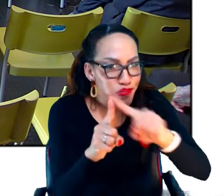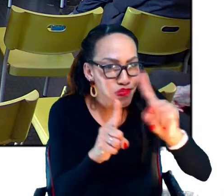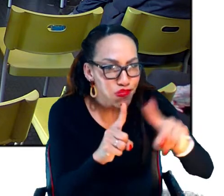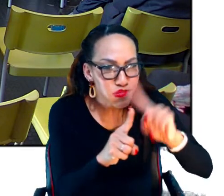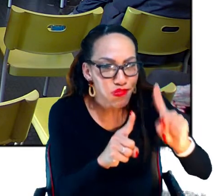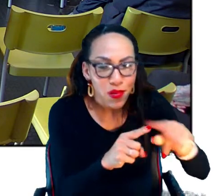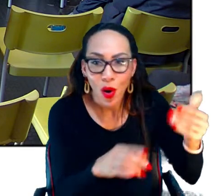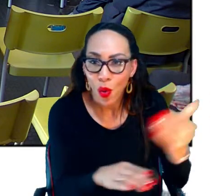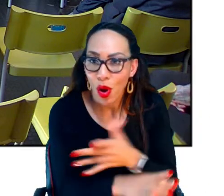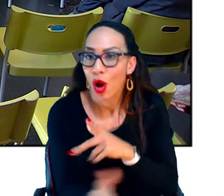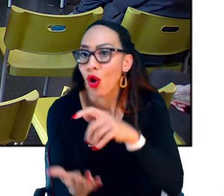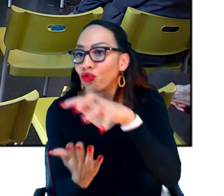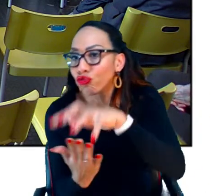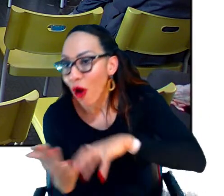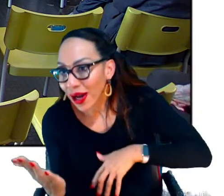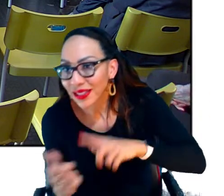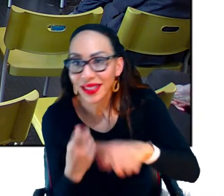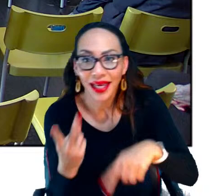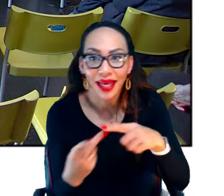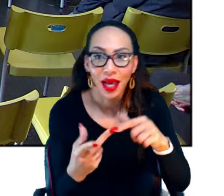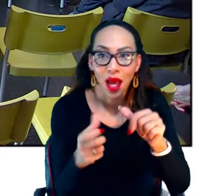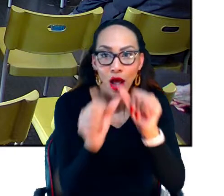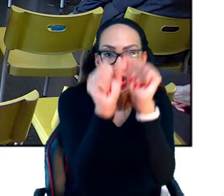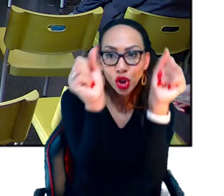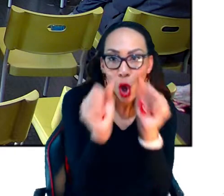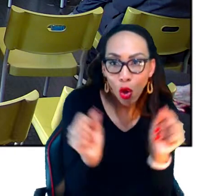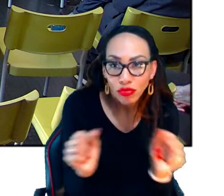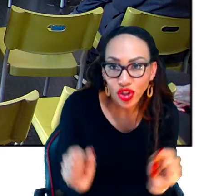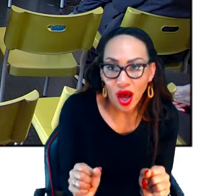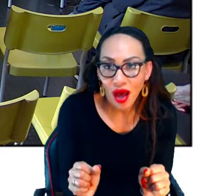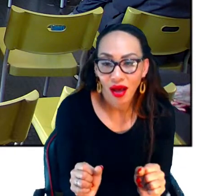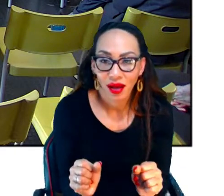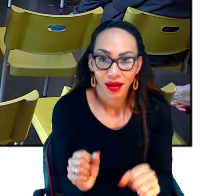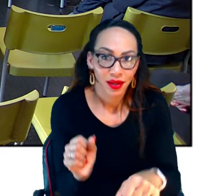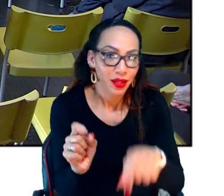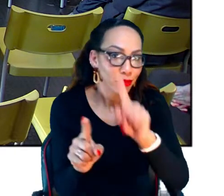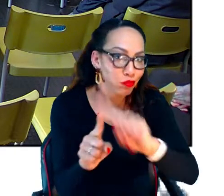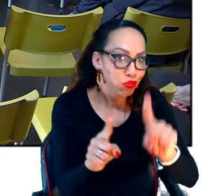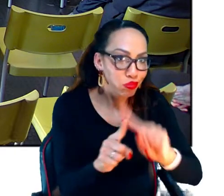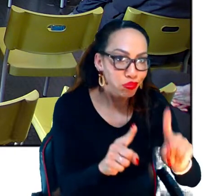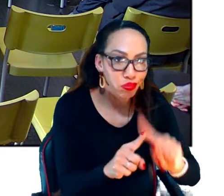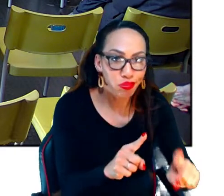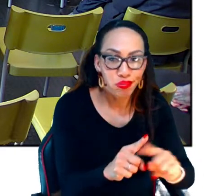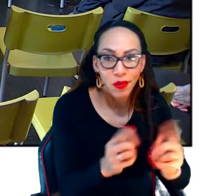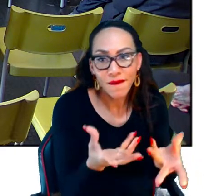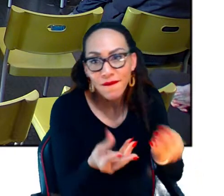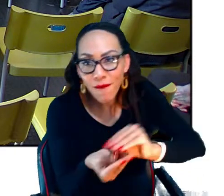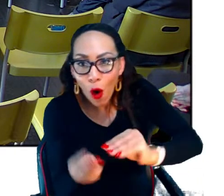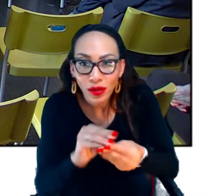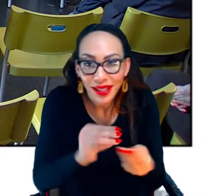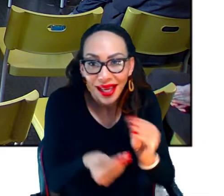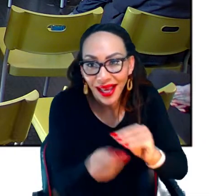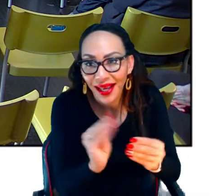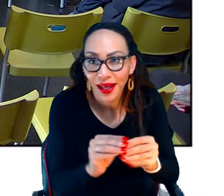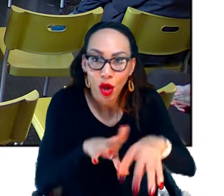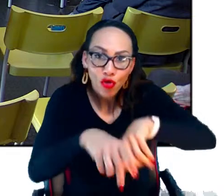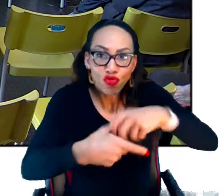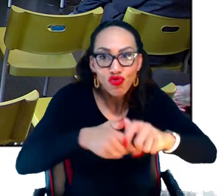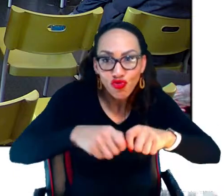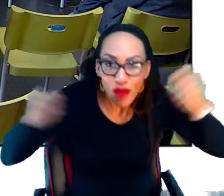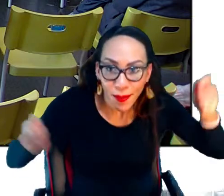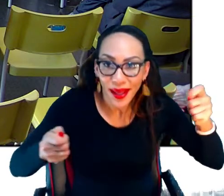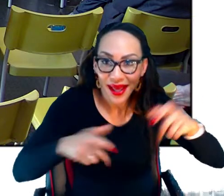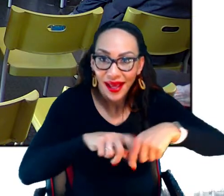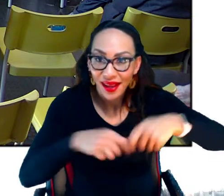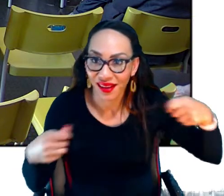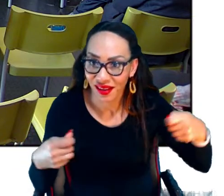writing, sculptures, things like that. We were ripping apart things, folding things, and that's just a pencil and a